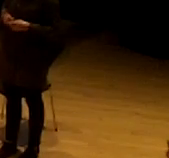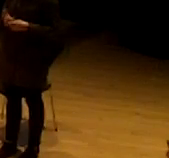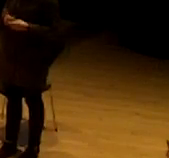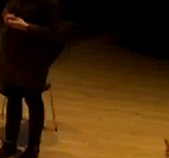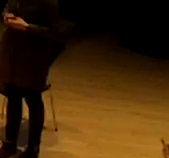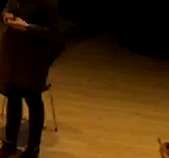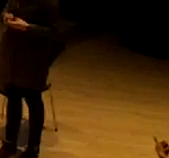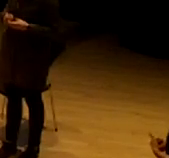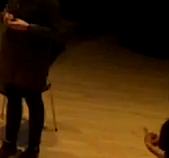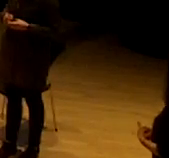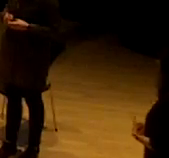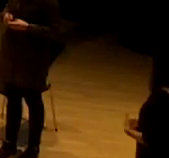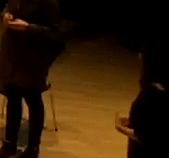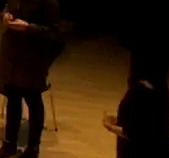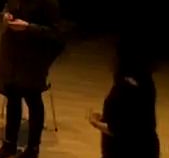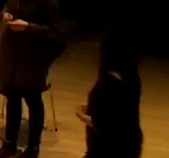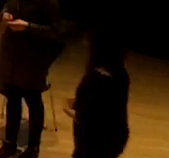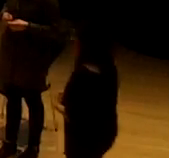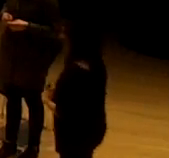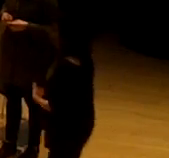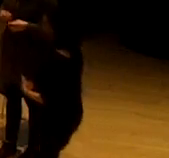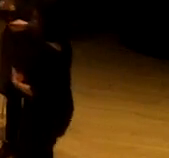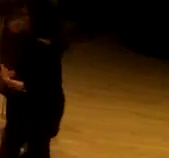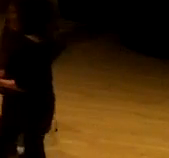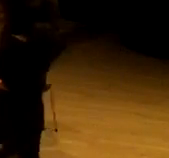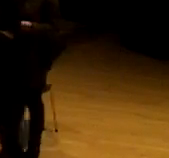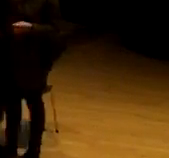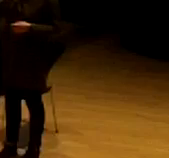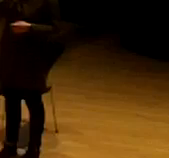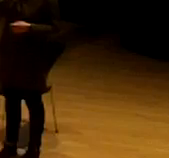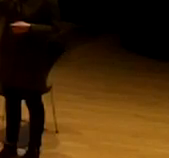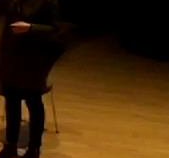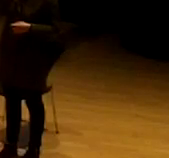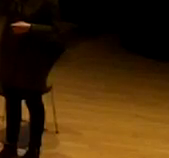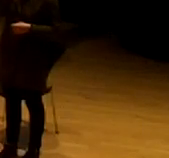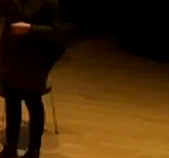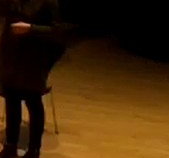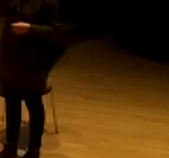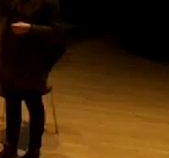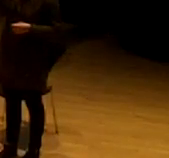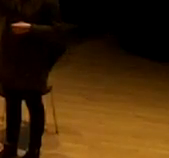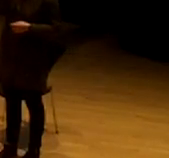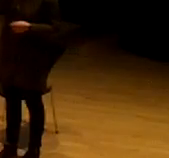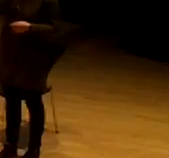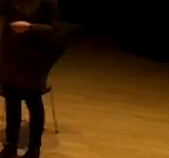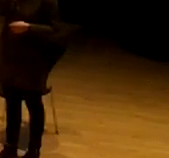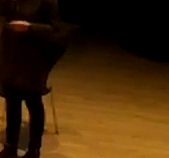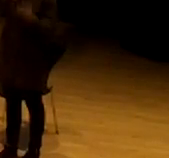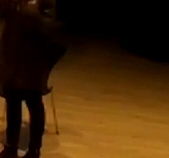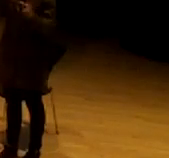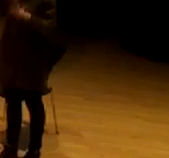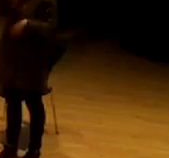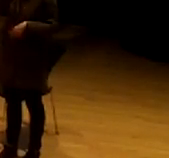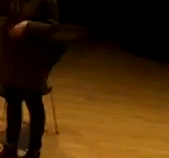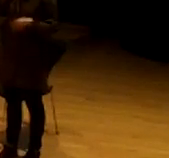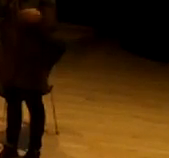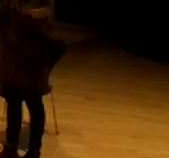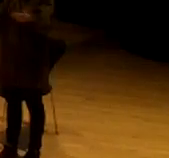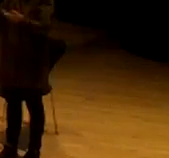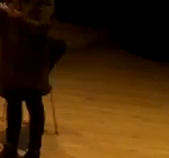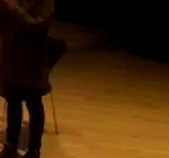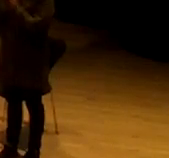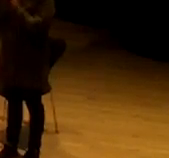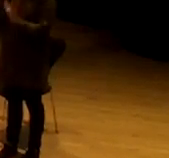go. And of course, two people, I'll get you guys up together, who need no introduction, Gregg, Mozgala, and